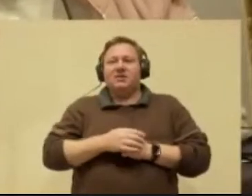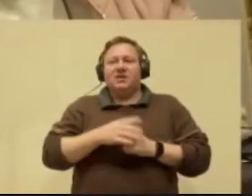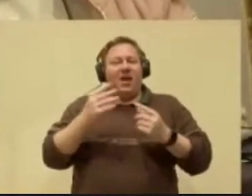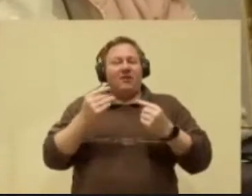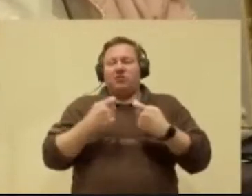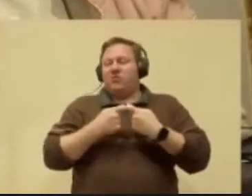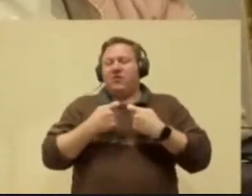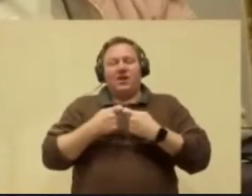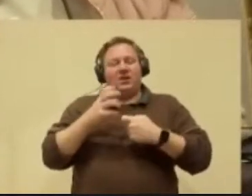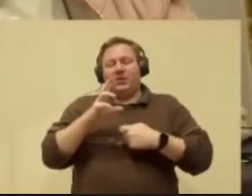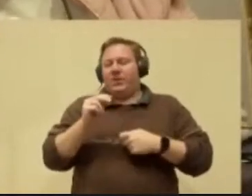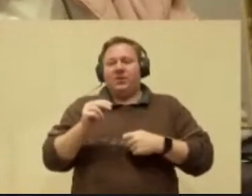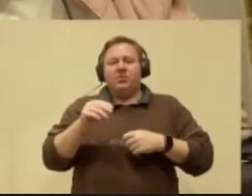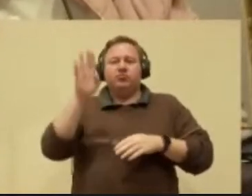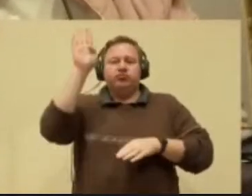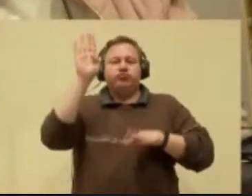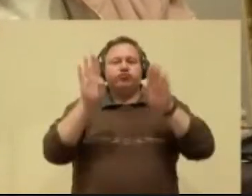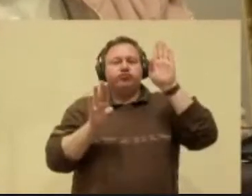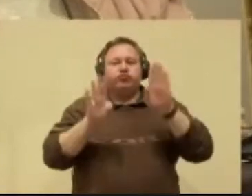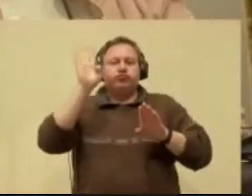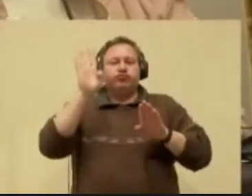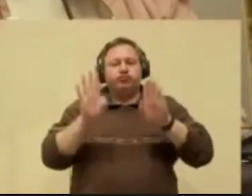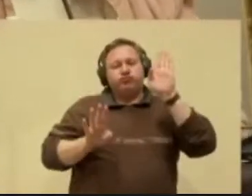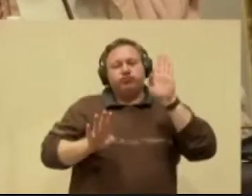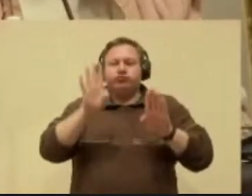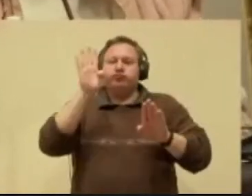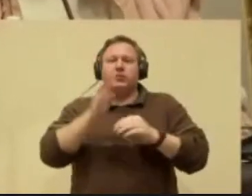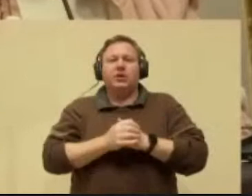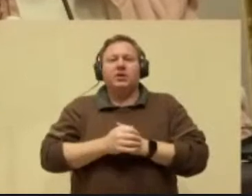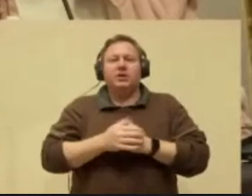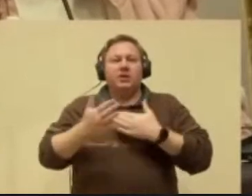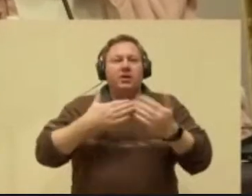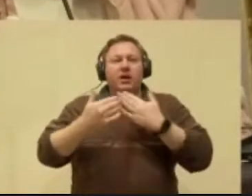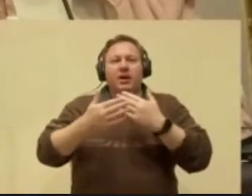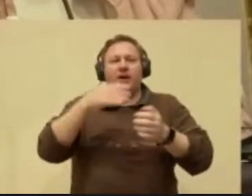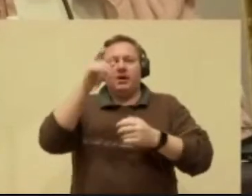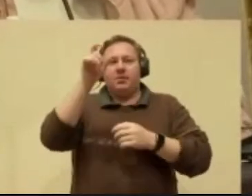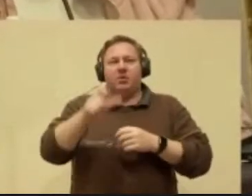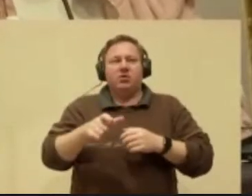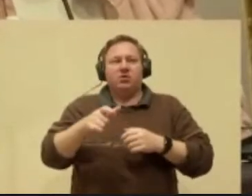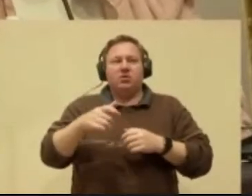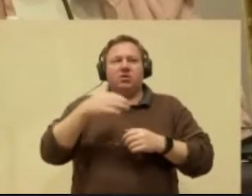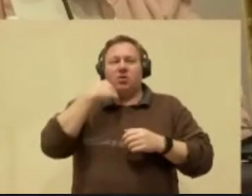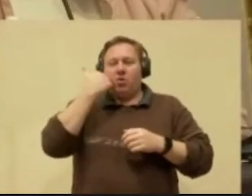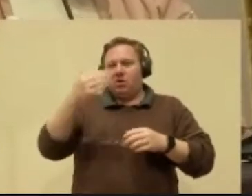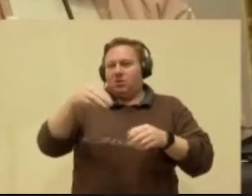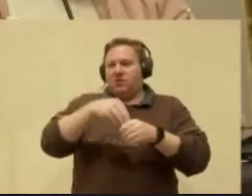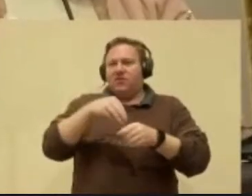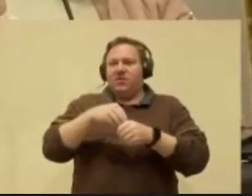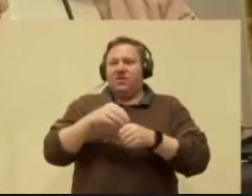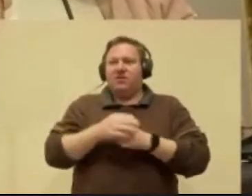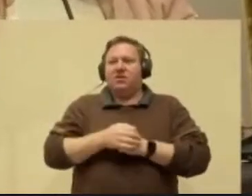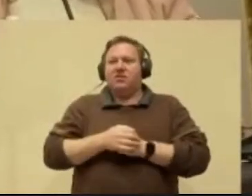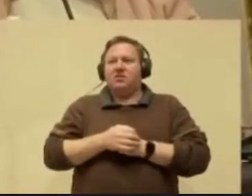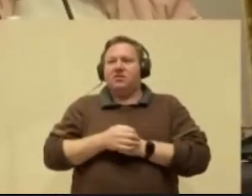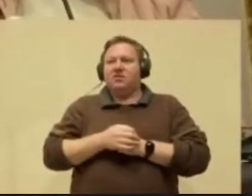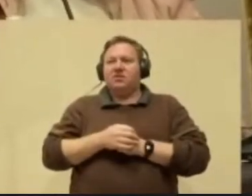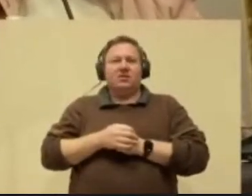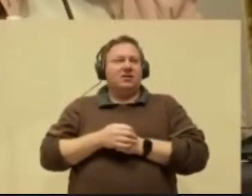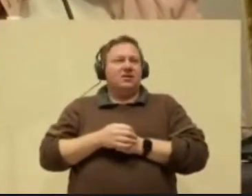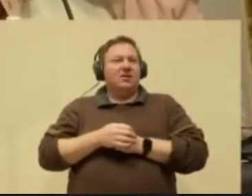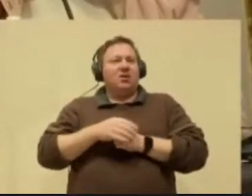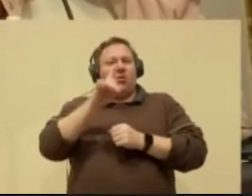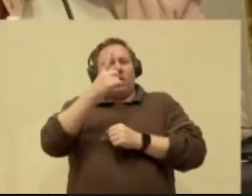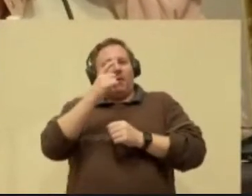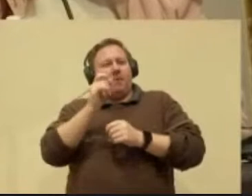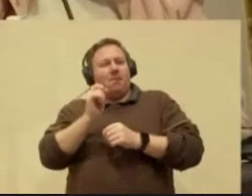fight you can just indicate there is anyone that want to engage there is one person right